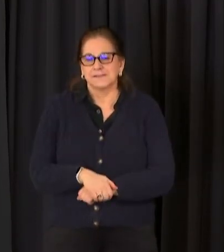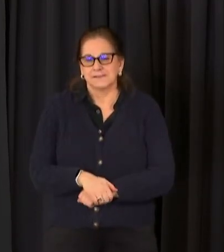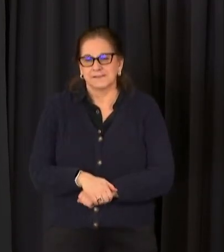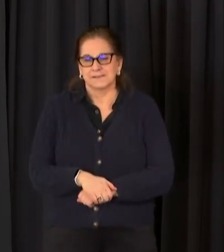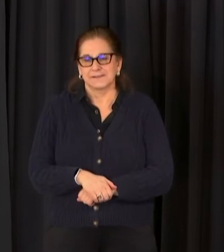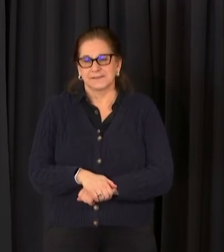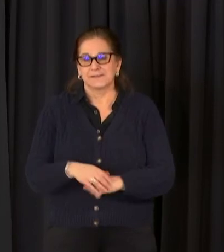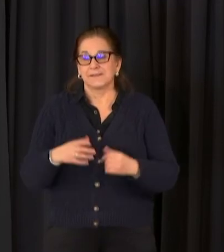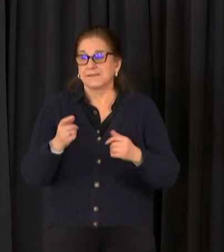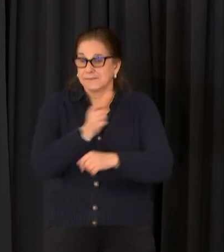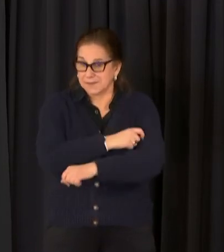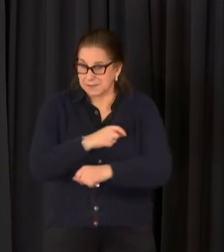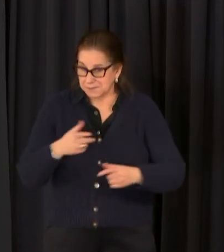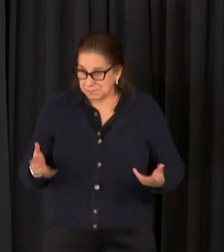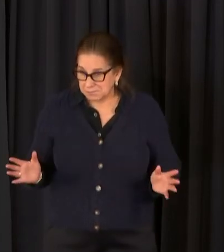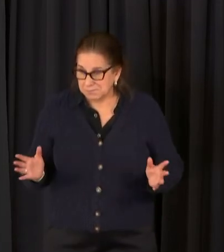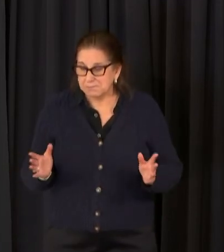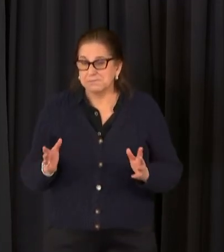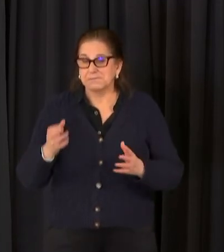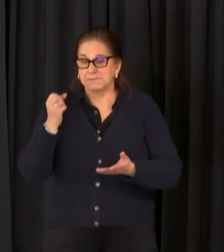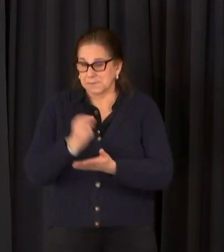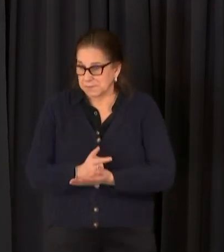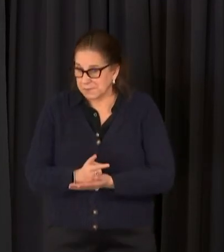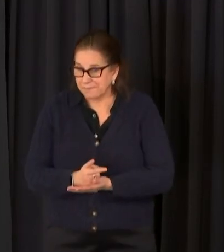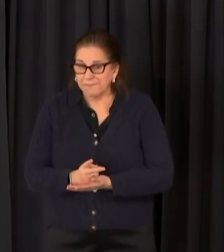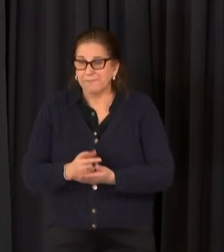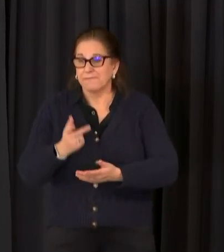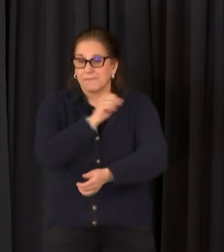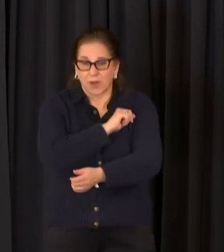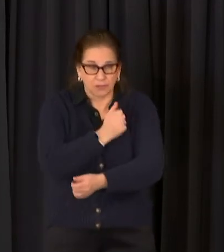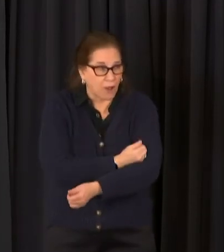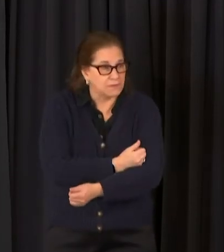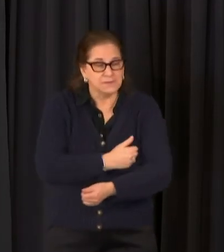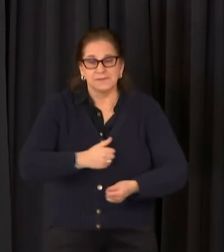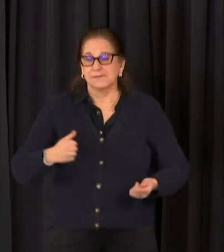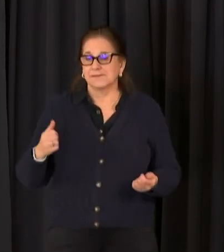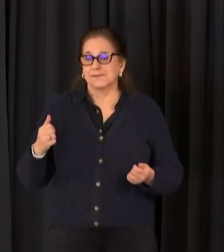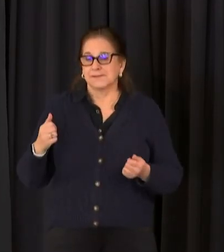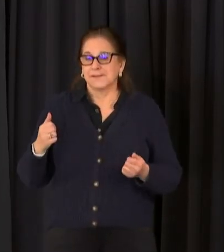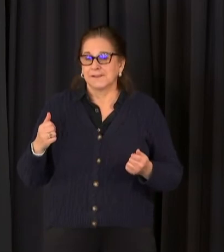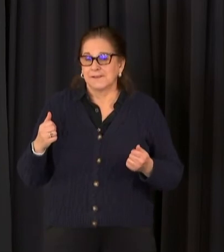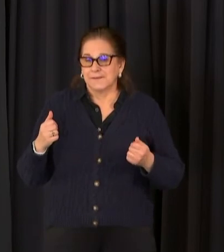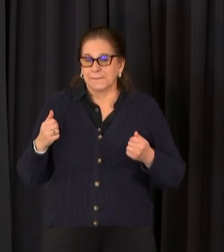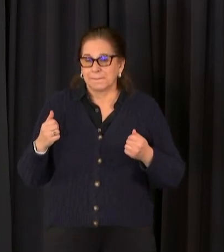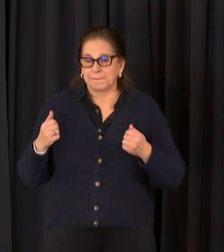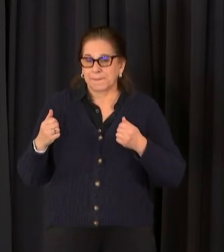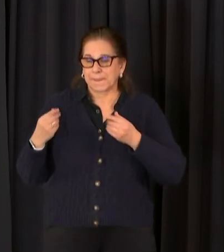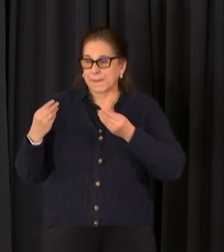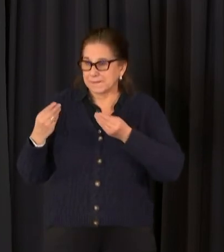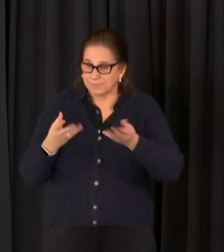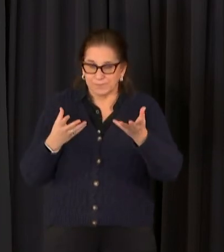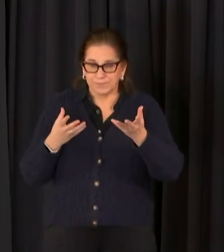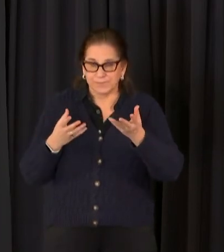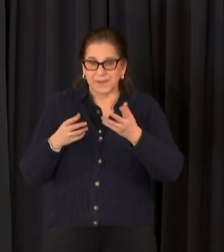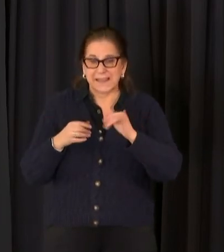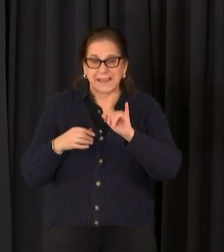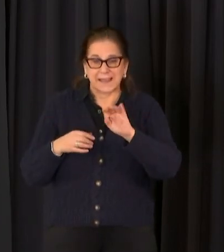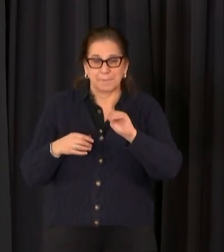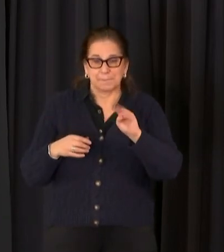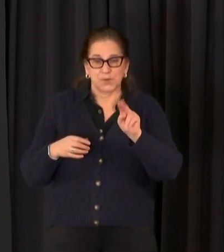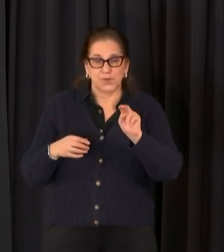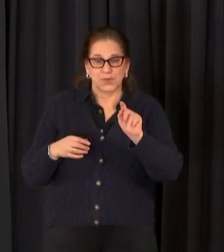after the vaccine is approved and authorized, is to better understand how long immunity that is conferred from the vaccine